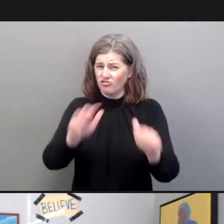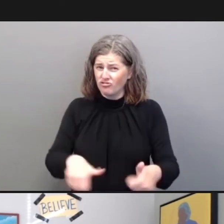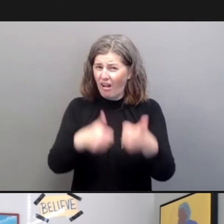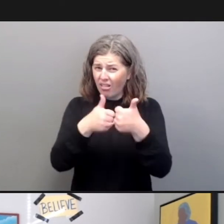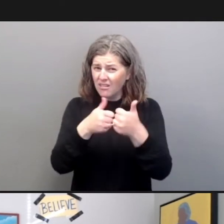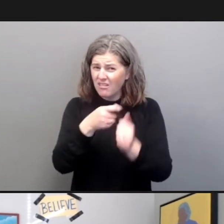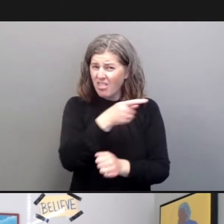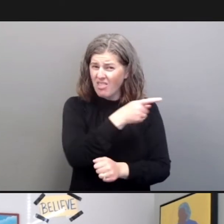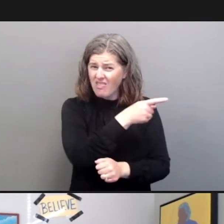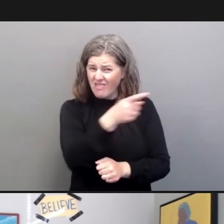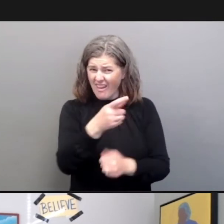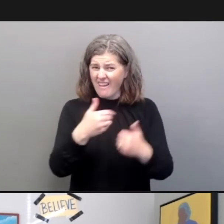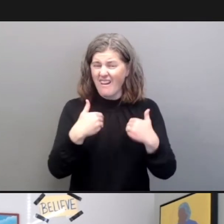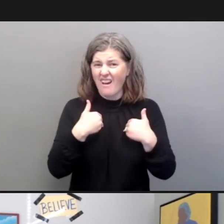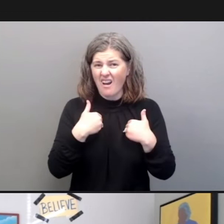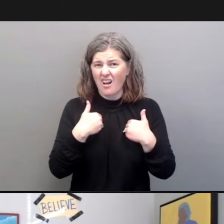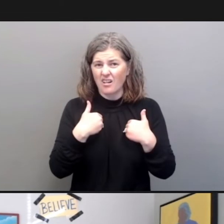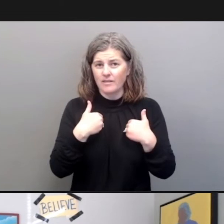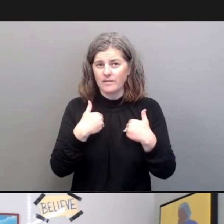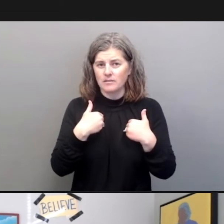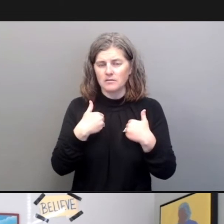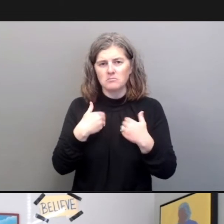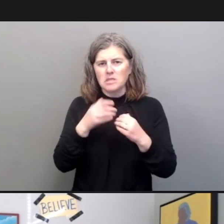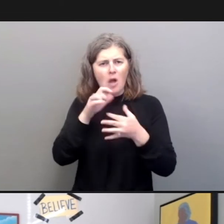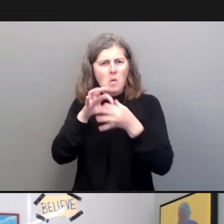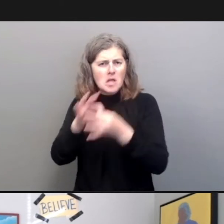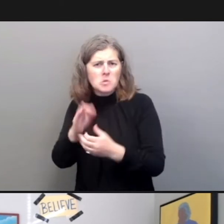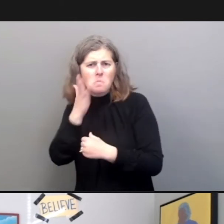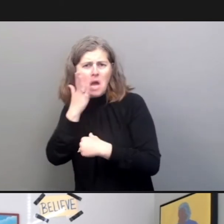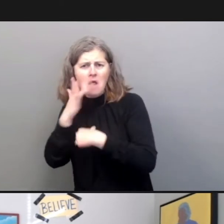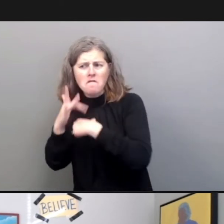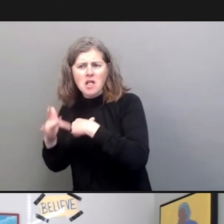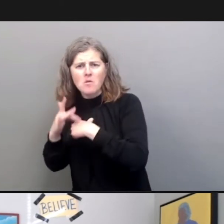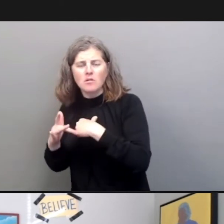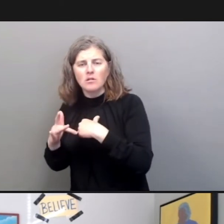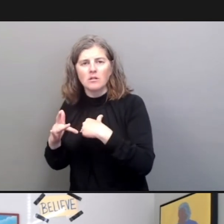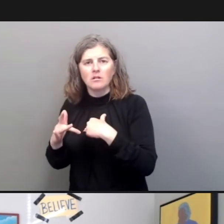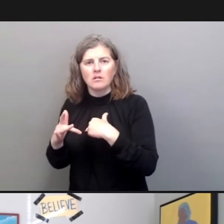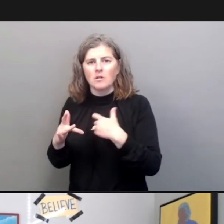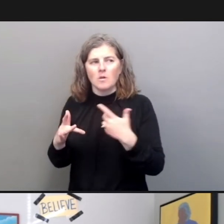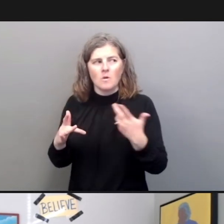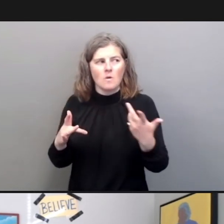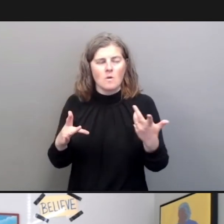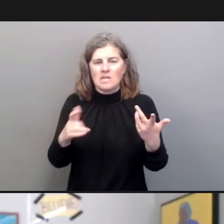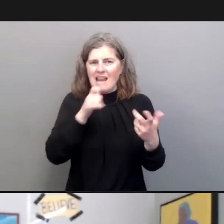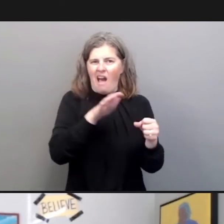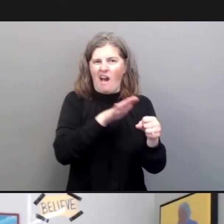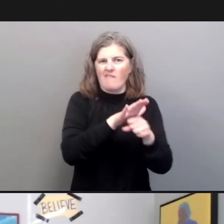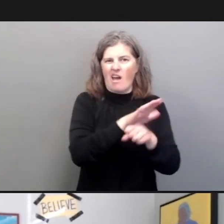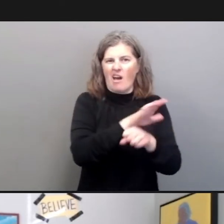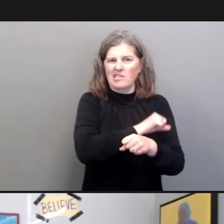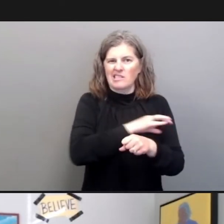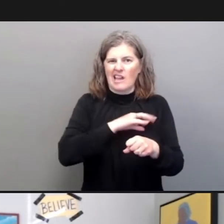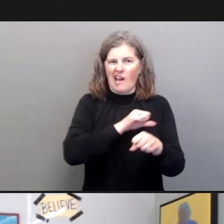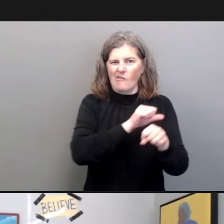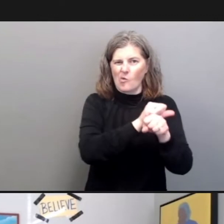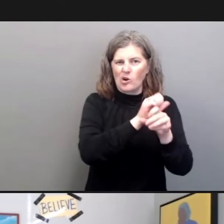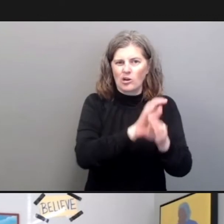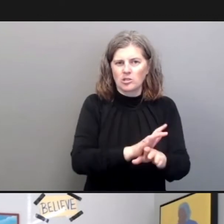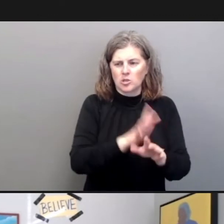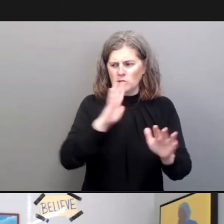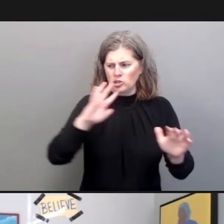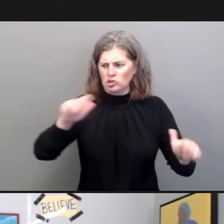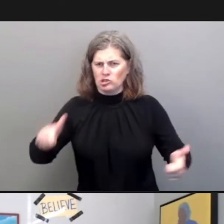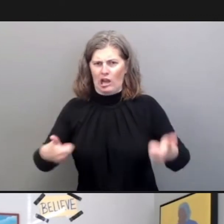was it wasn't a bed availability issue. It was they couldn't staff the beds. So there's been real